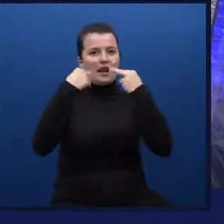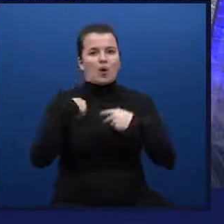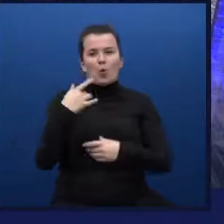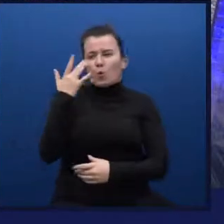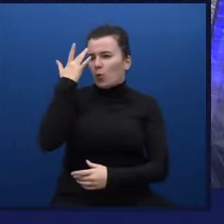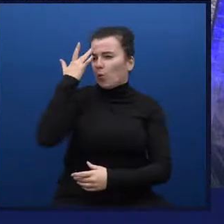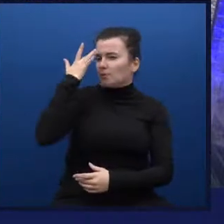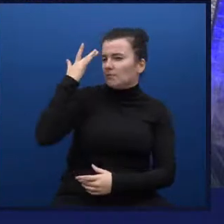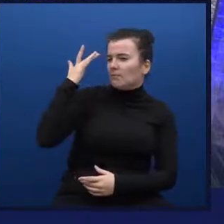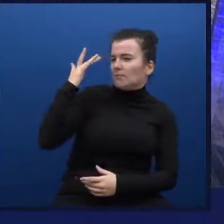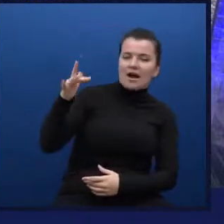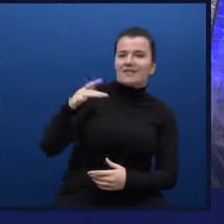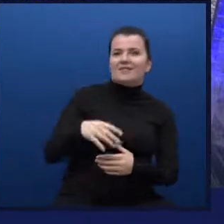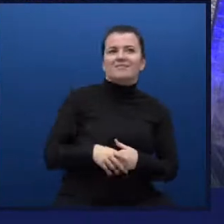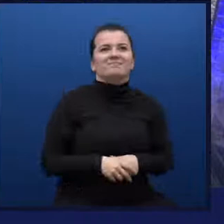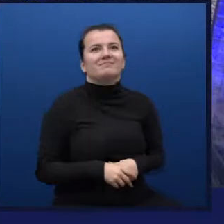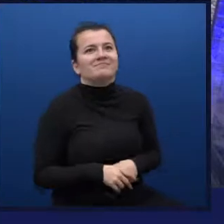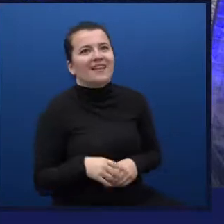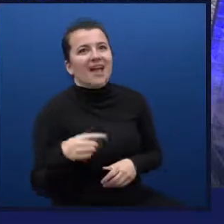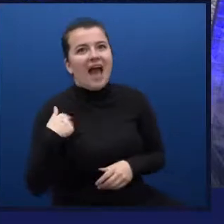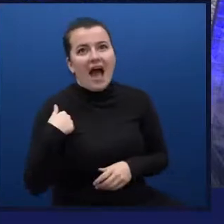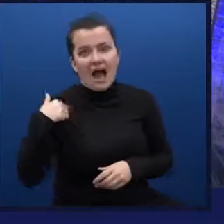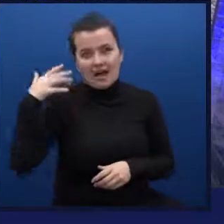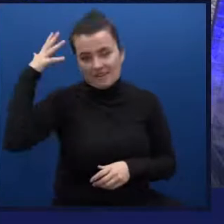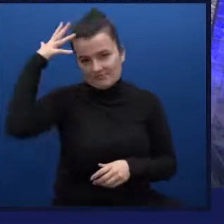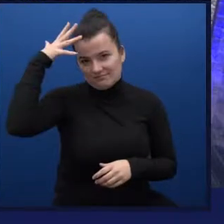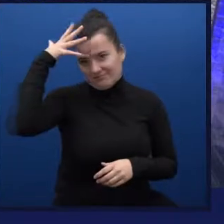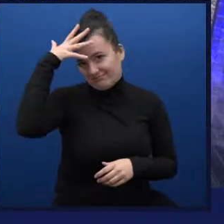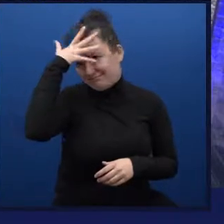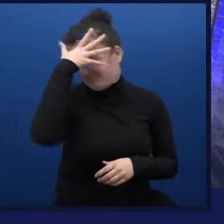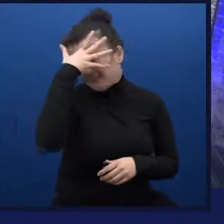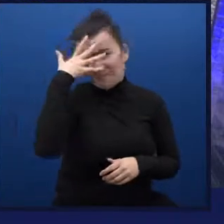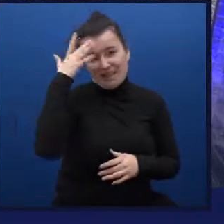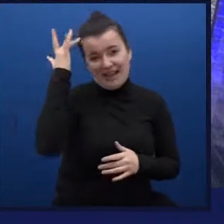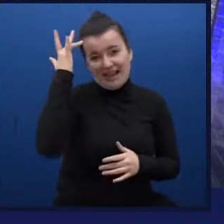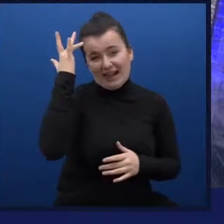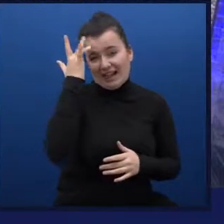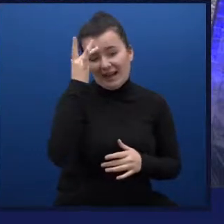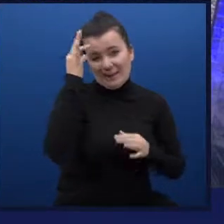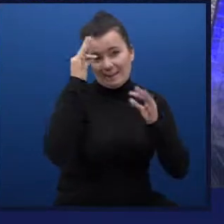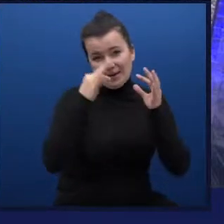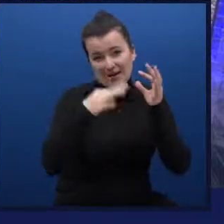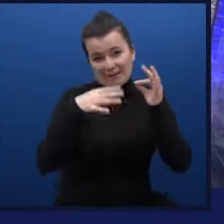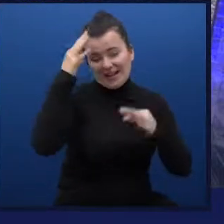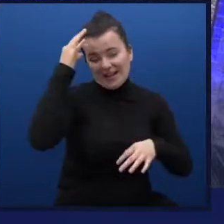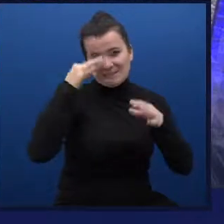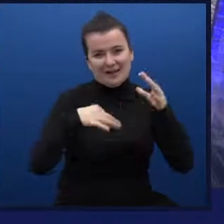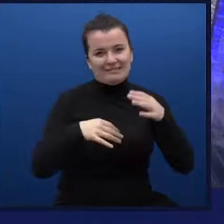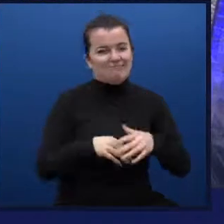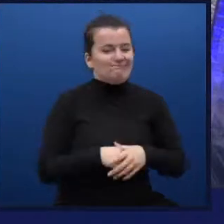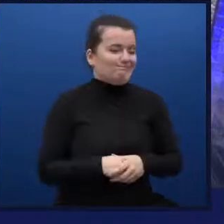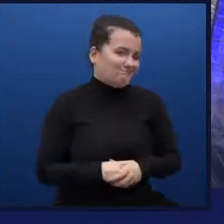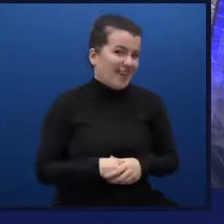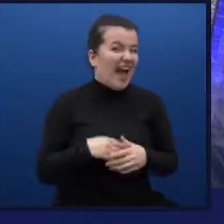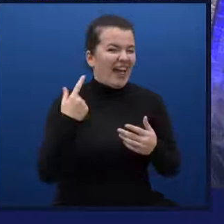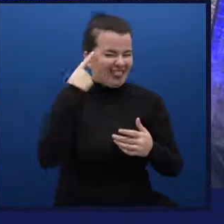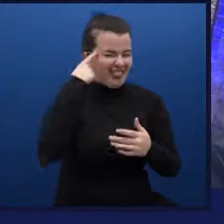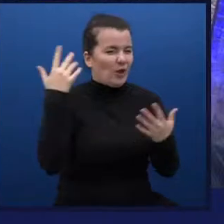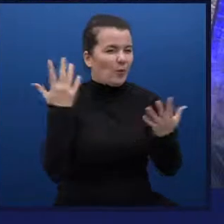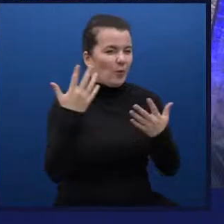hair. By now, I mean, I've got almost nothing left because of all the maths involved in deep learning